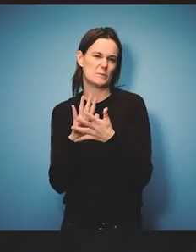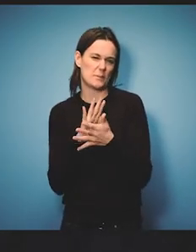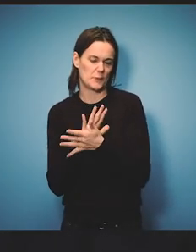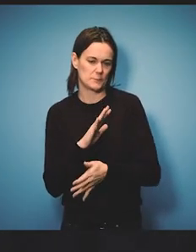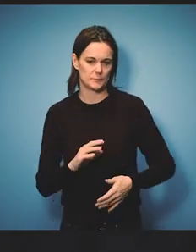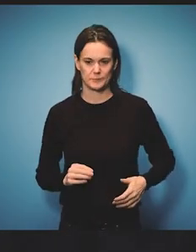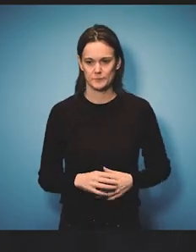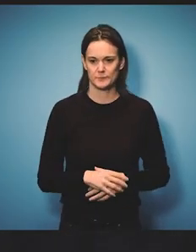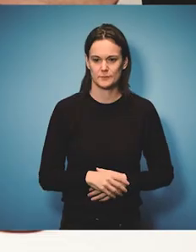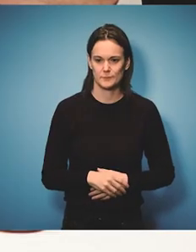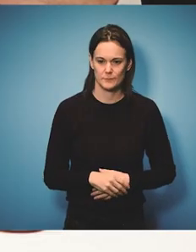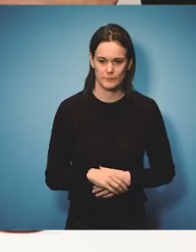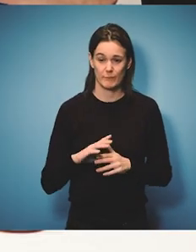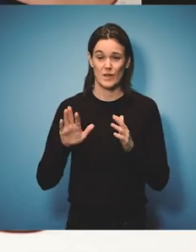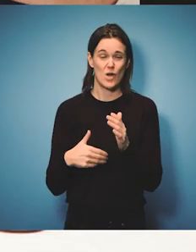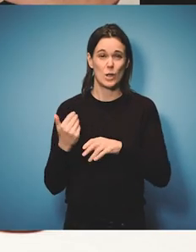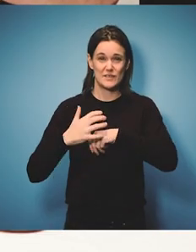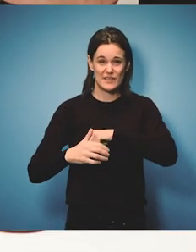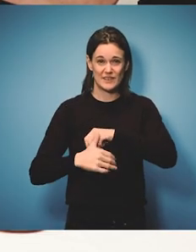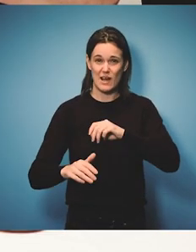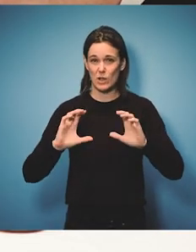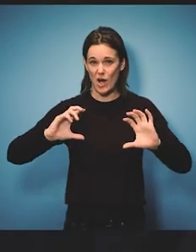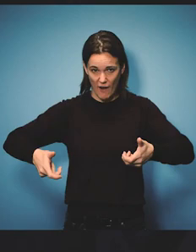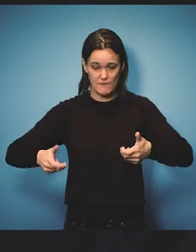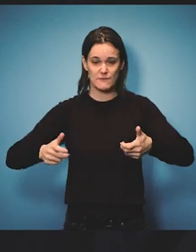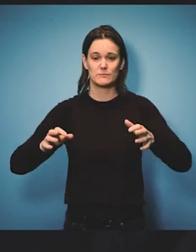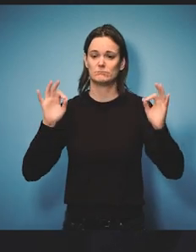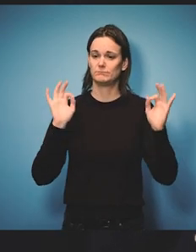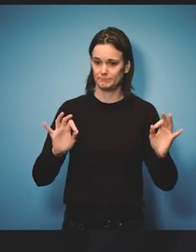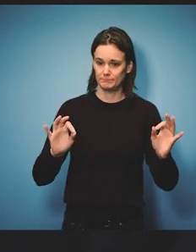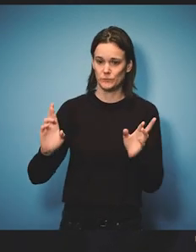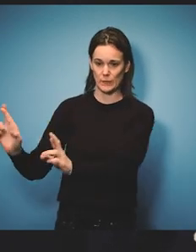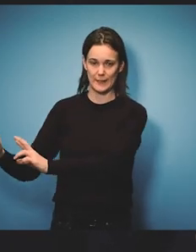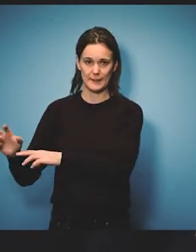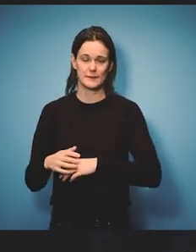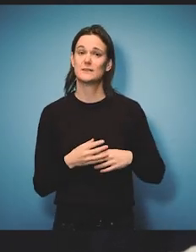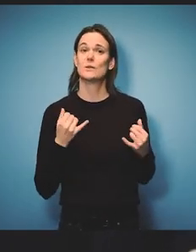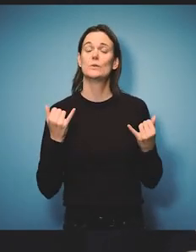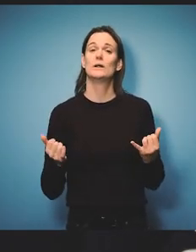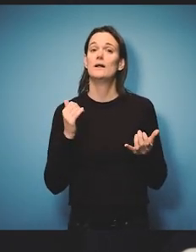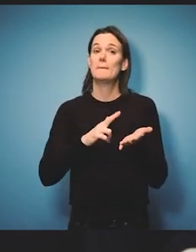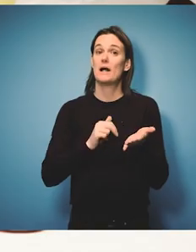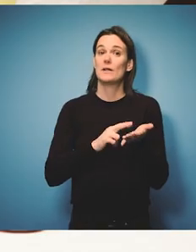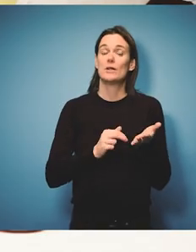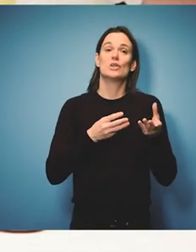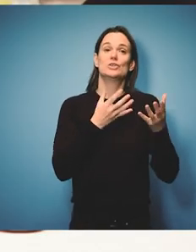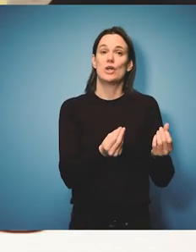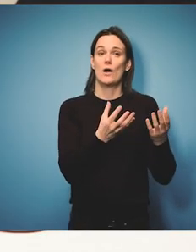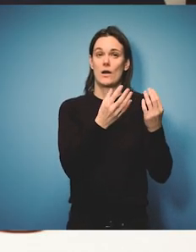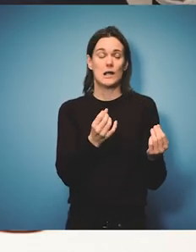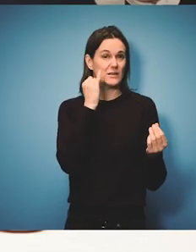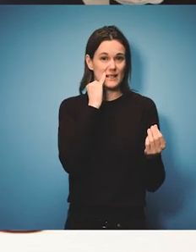pan, we are going to actually not put any parchment in. Perfect, shake out all the excess, perfect. So here I